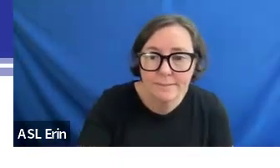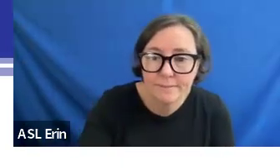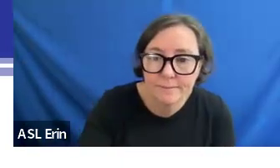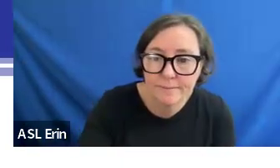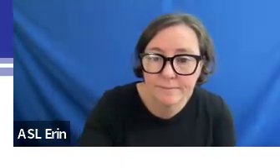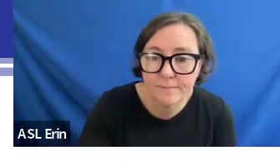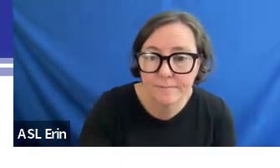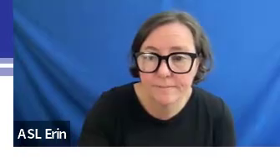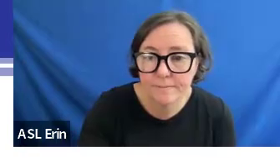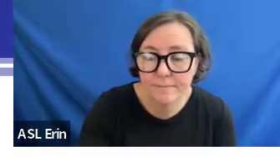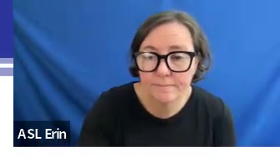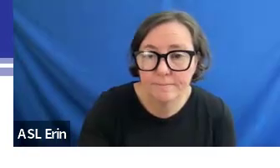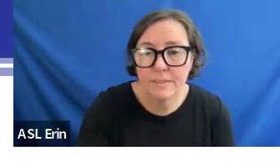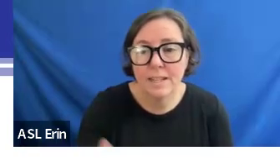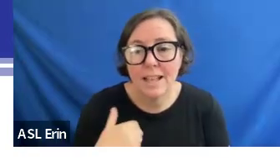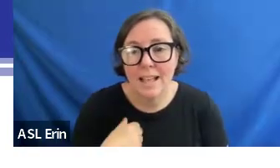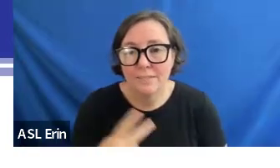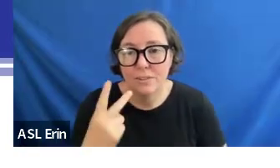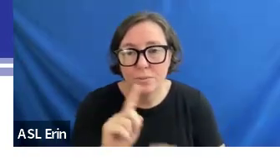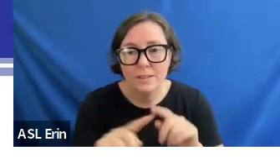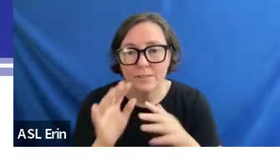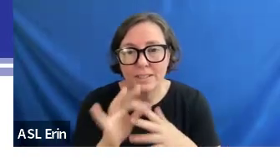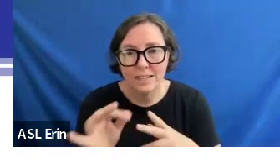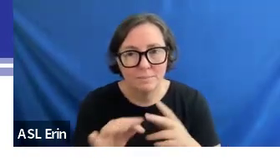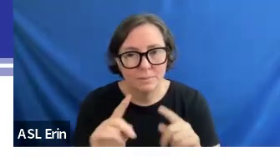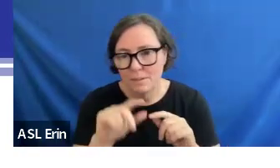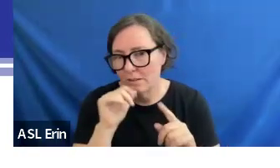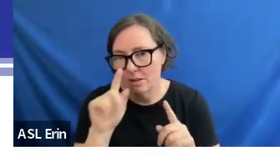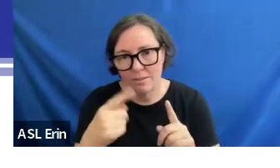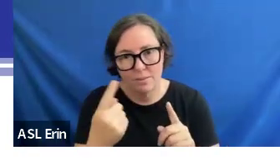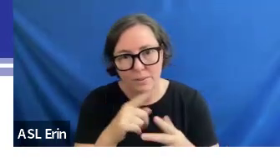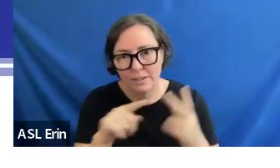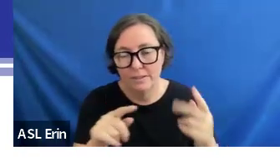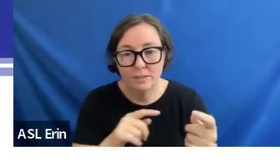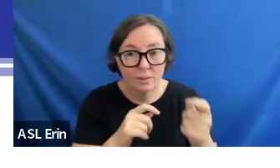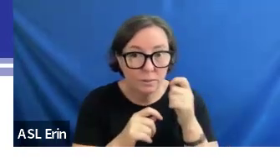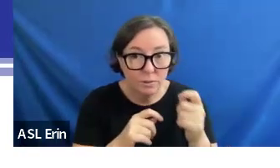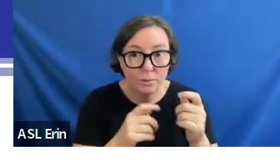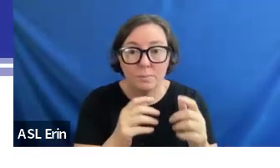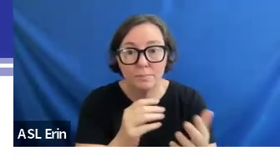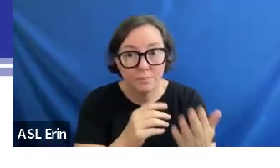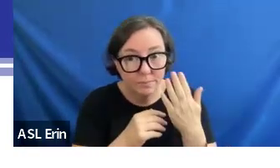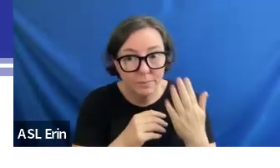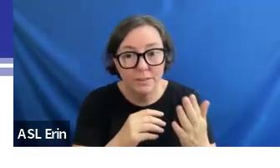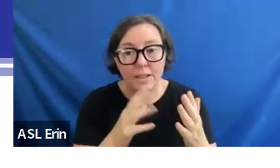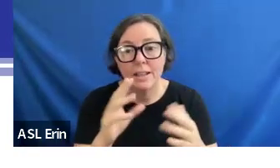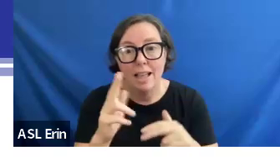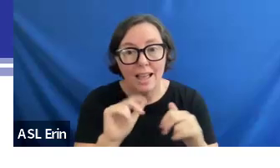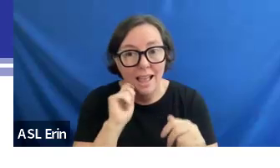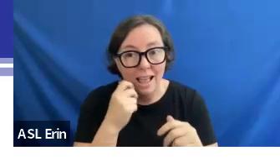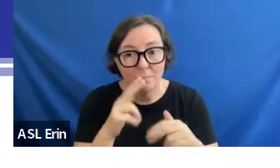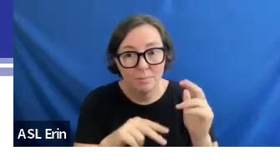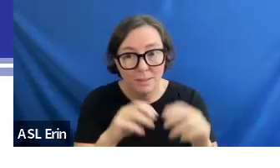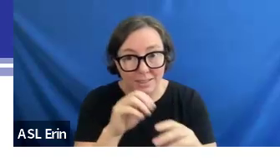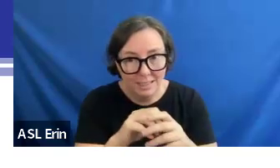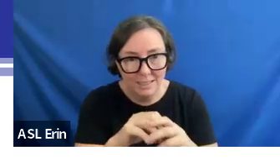2 examples of programs, but not the only ones, is Fusion and ZoomText. Apple has it built in, as